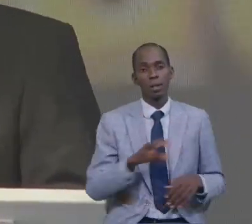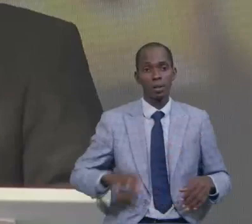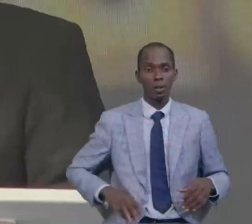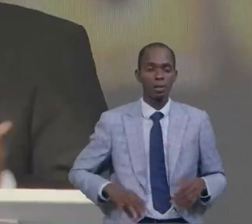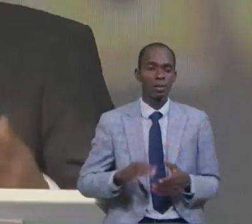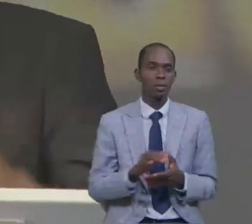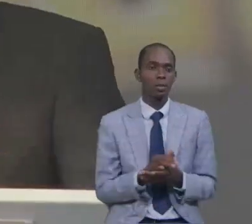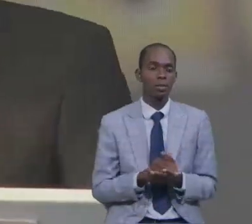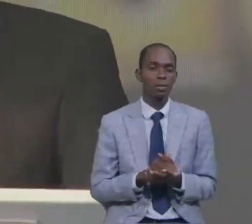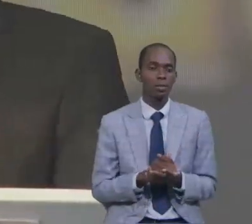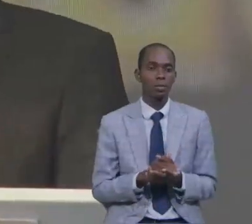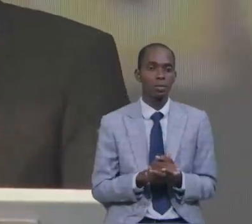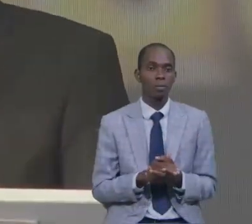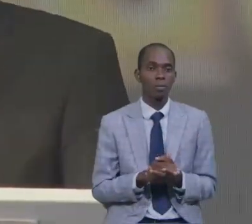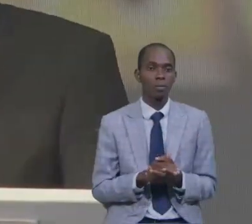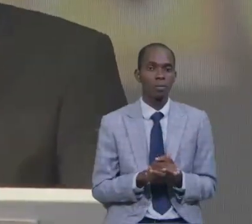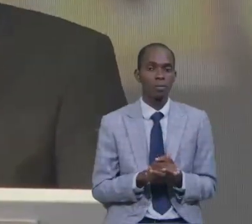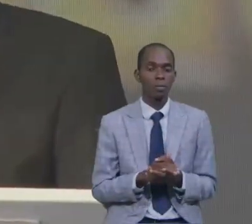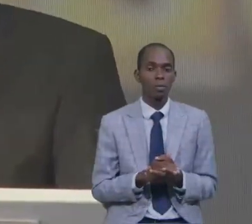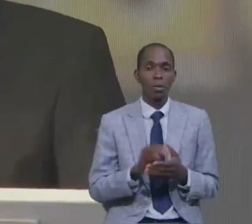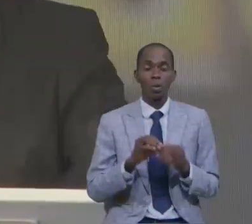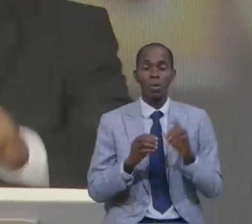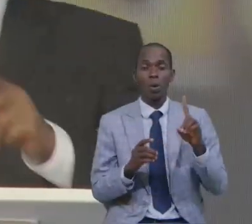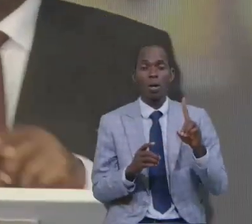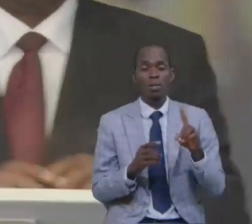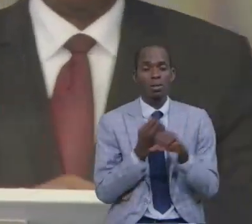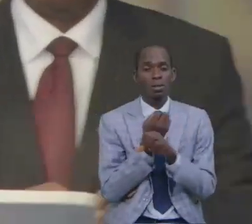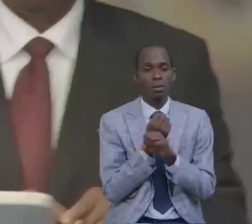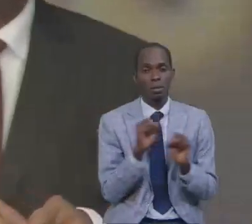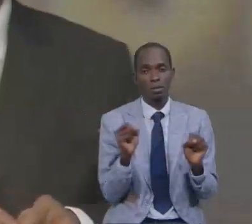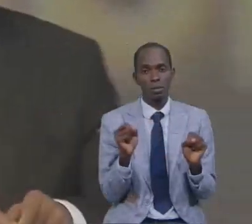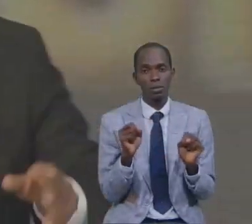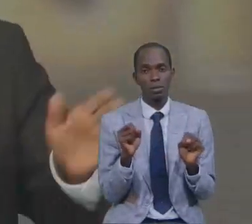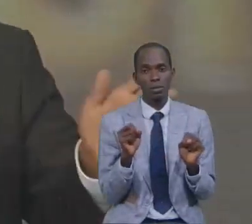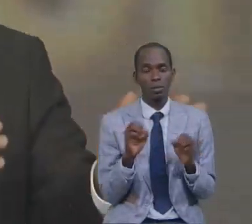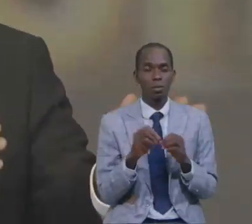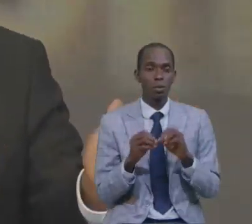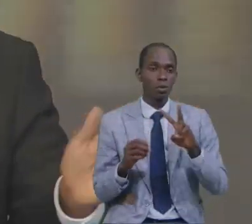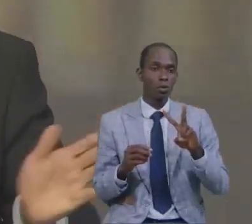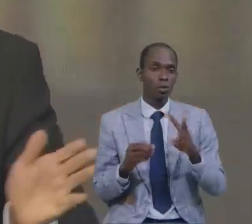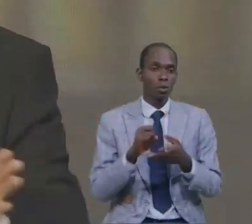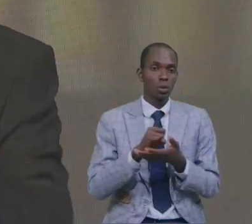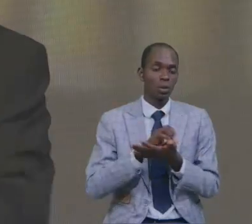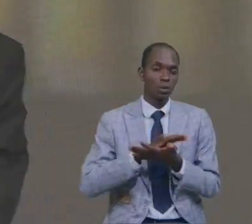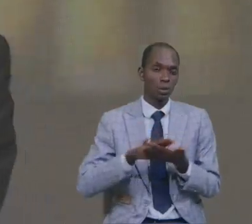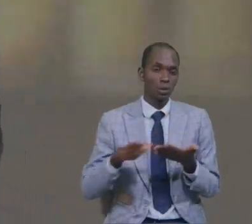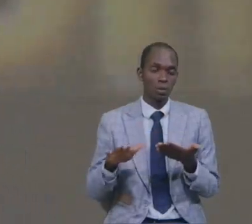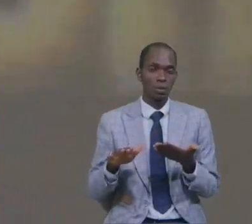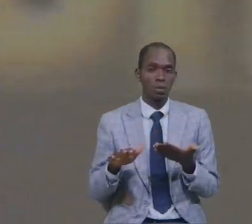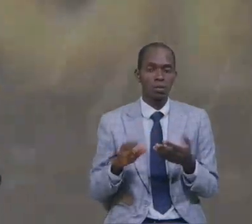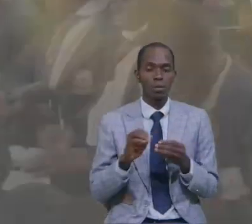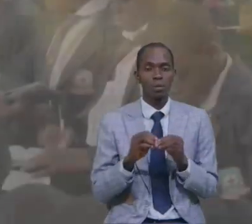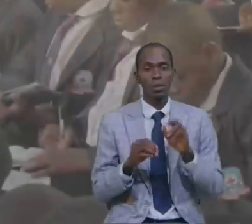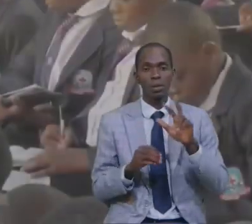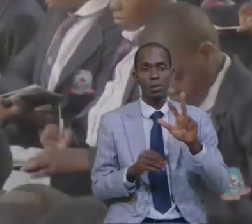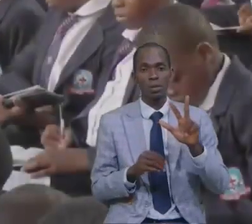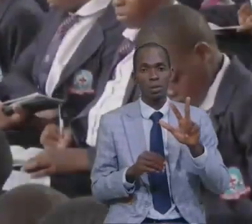sanctification. Three, service. Number one, life